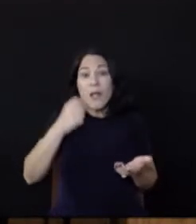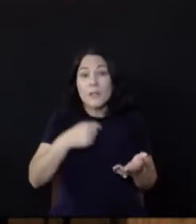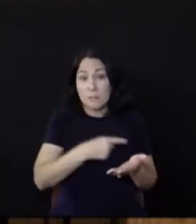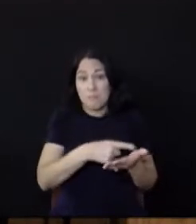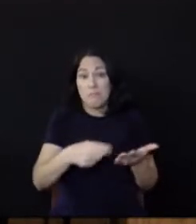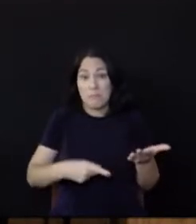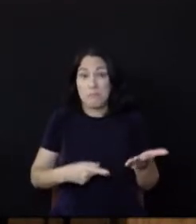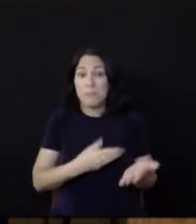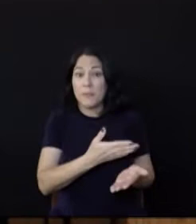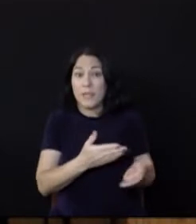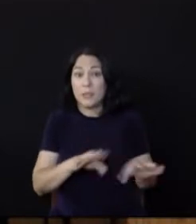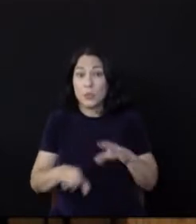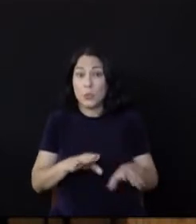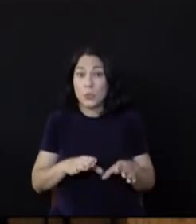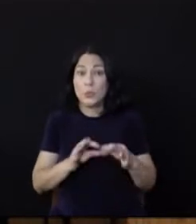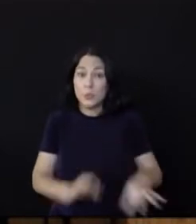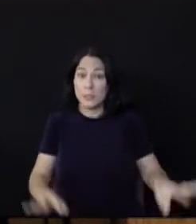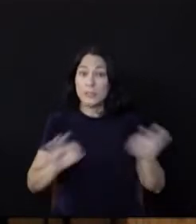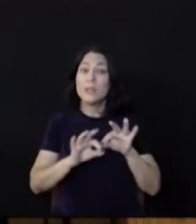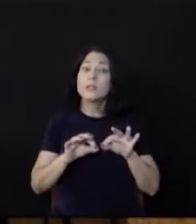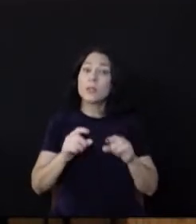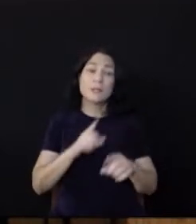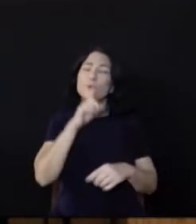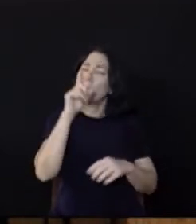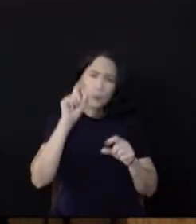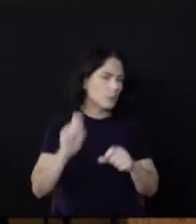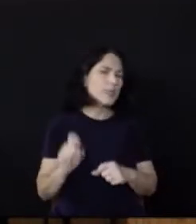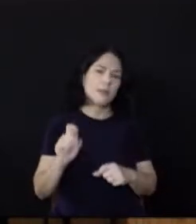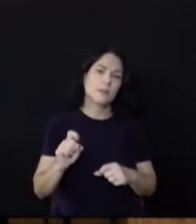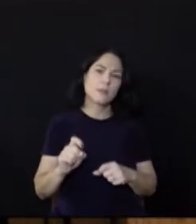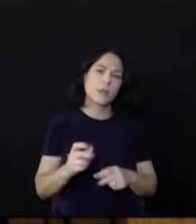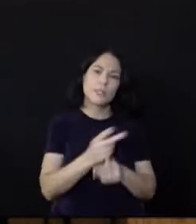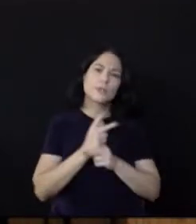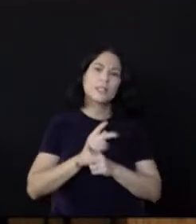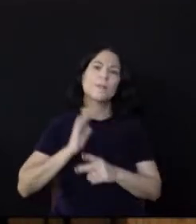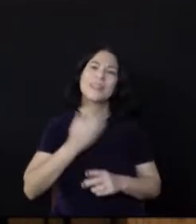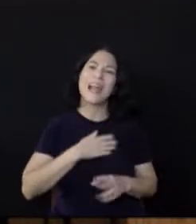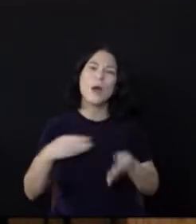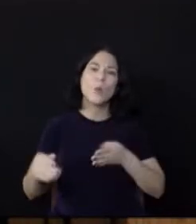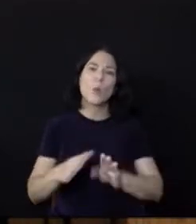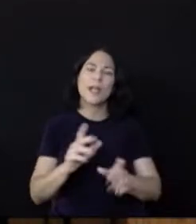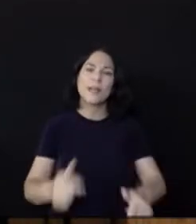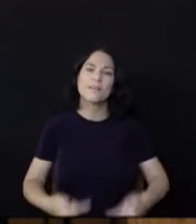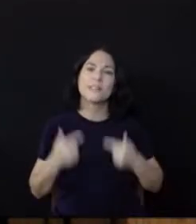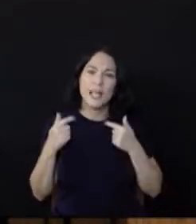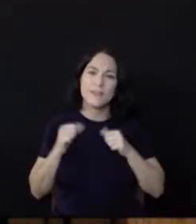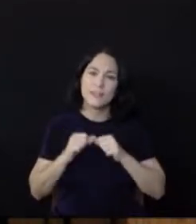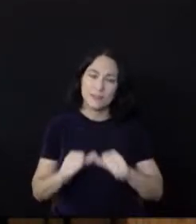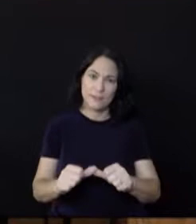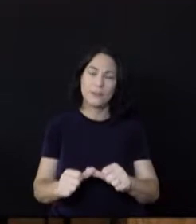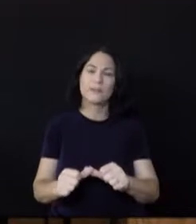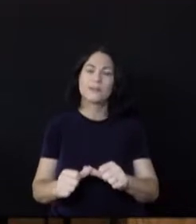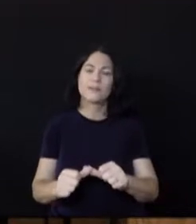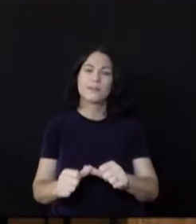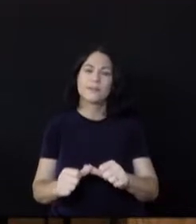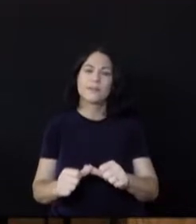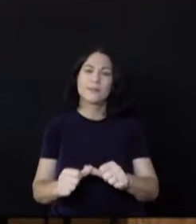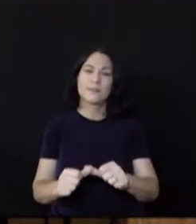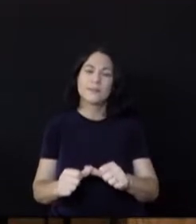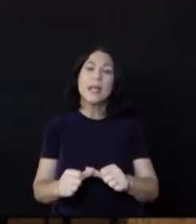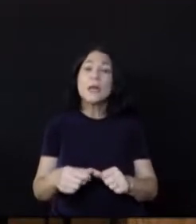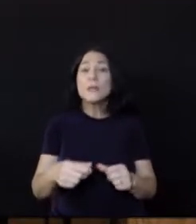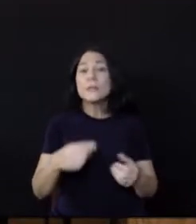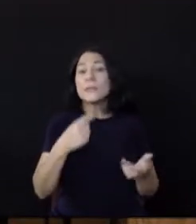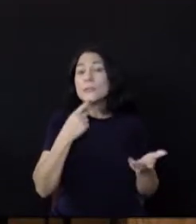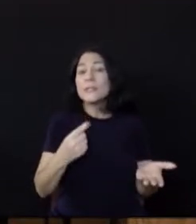is essential, is absolutely necessary to keeping our way of life going. To say